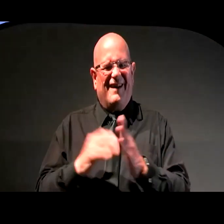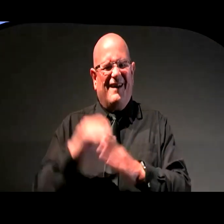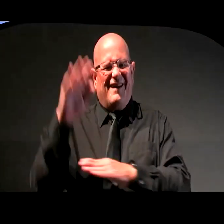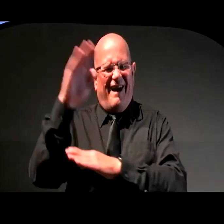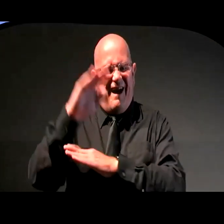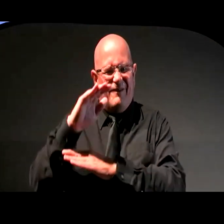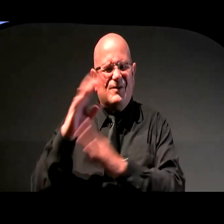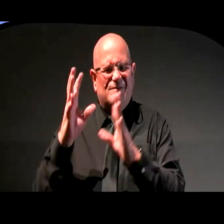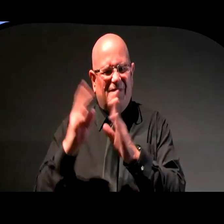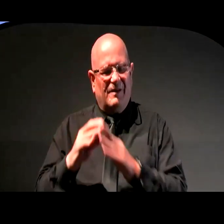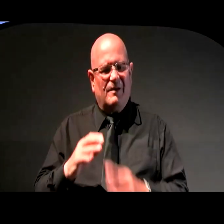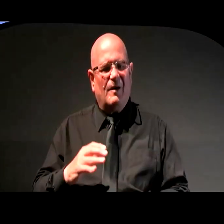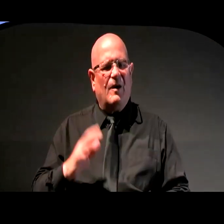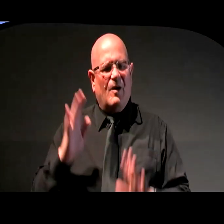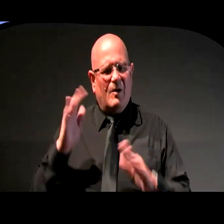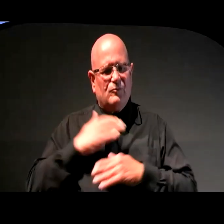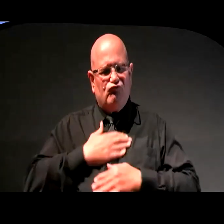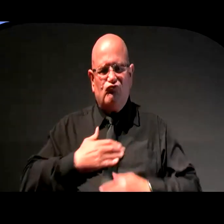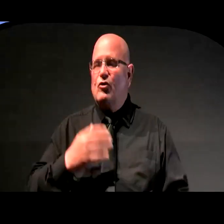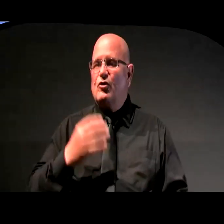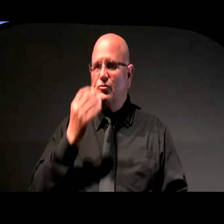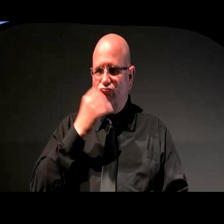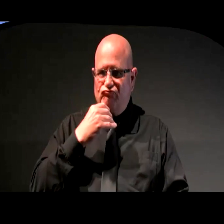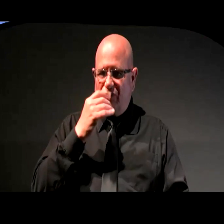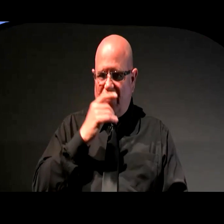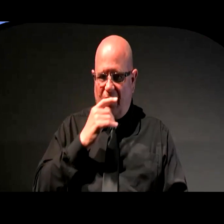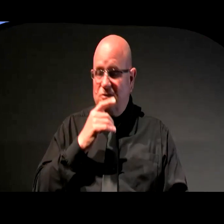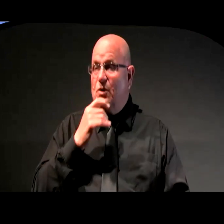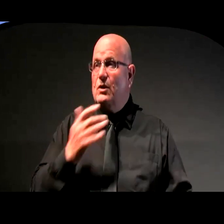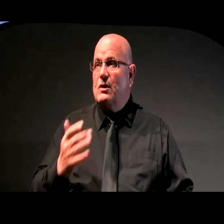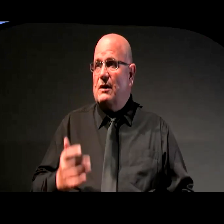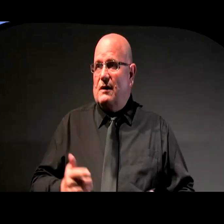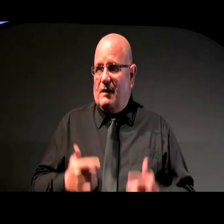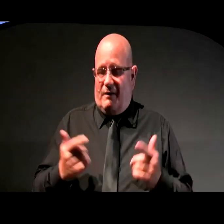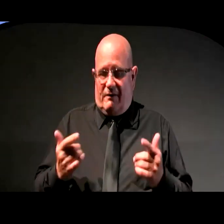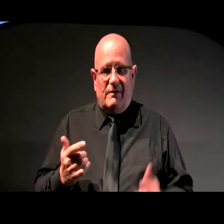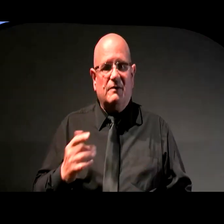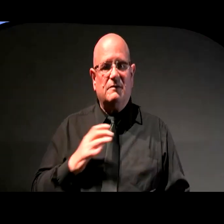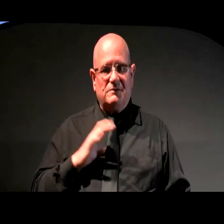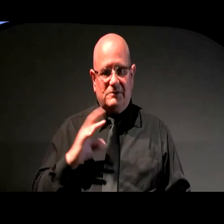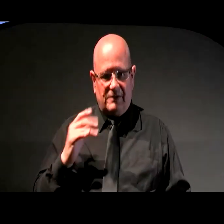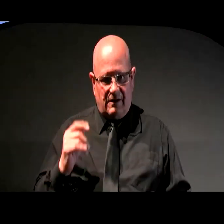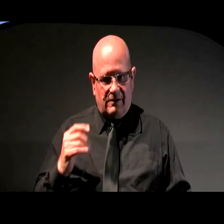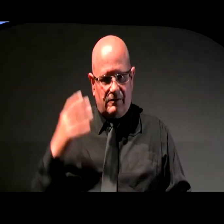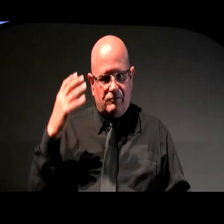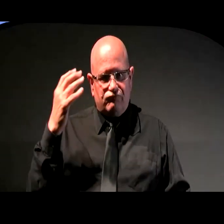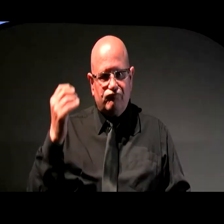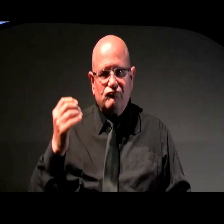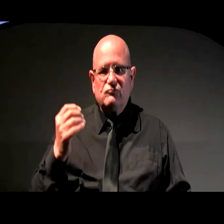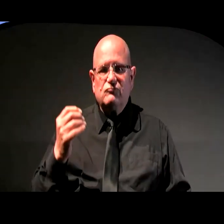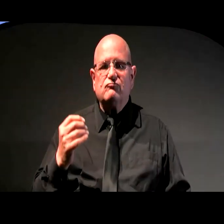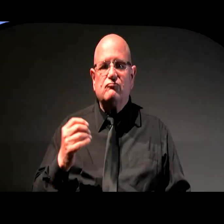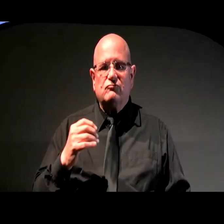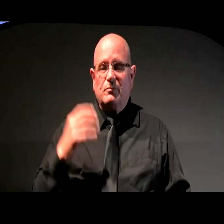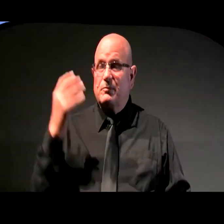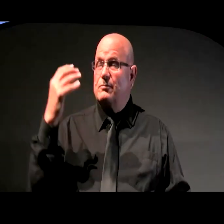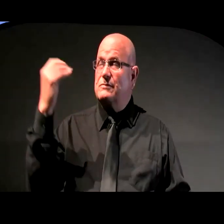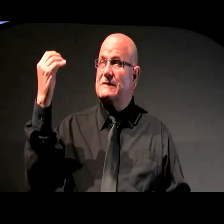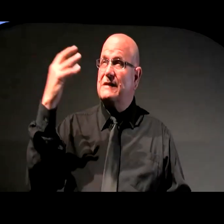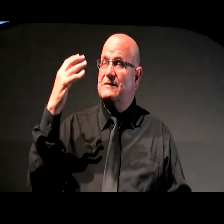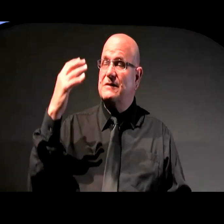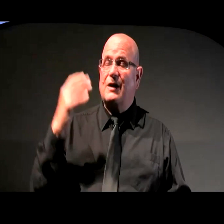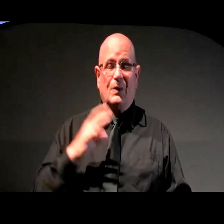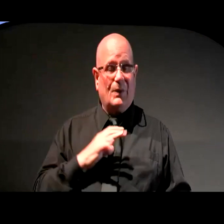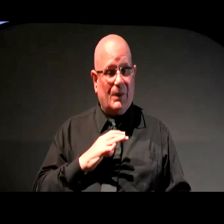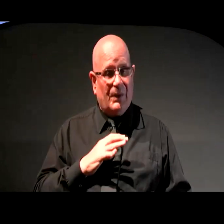hope you had a nice lunch. Those of you living in Chattanooga with us here live probably went out and got some of that beautiful sunshine. And those of you that